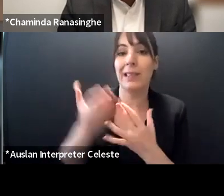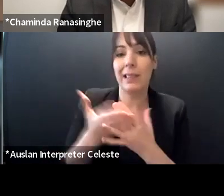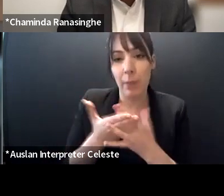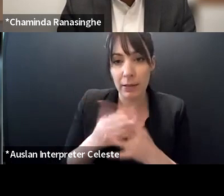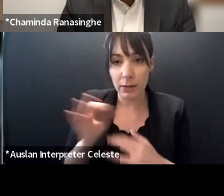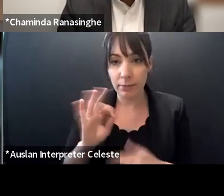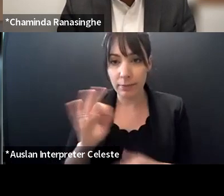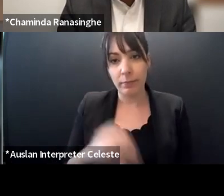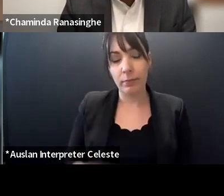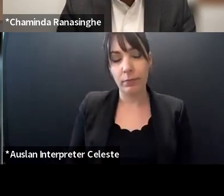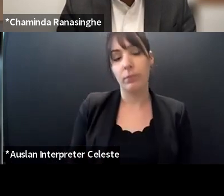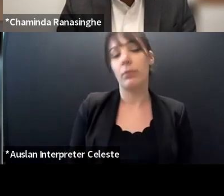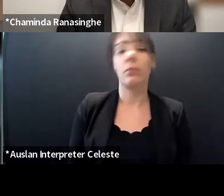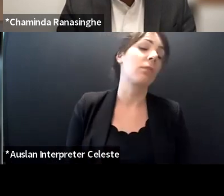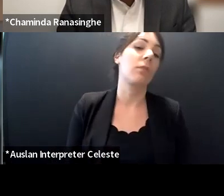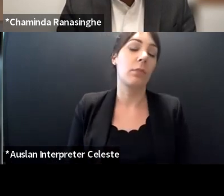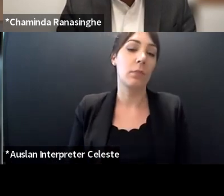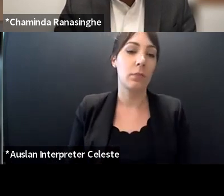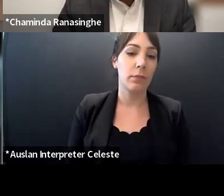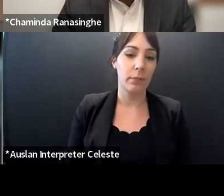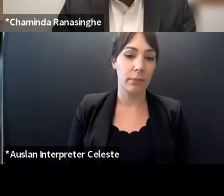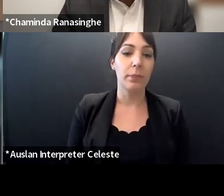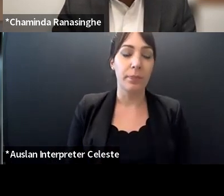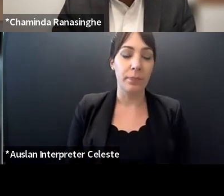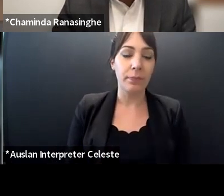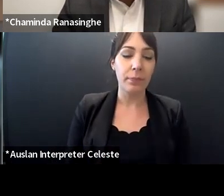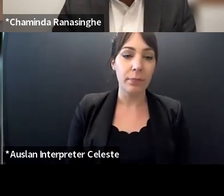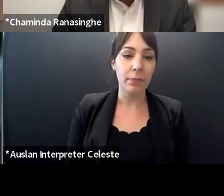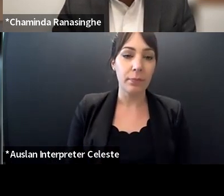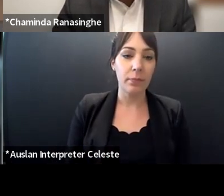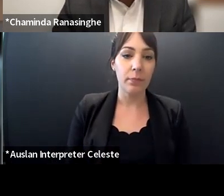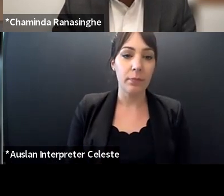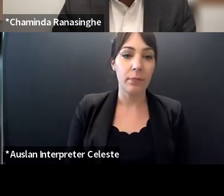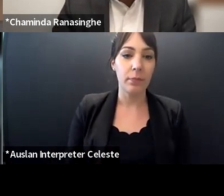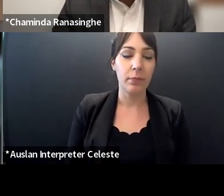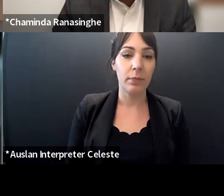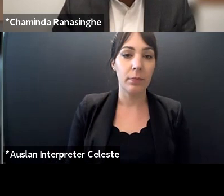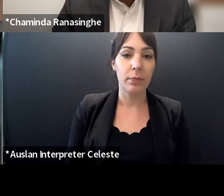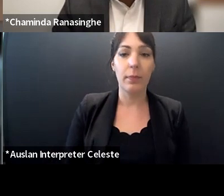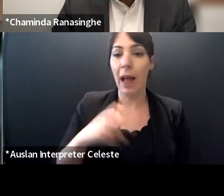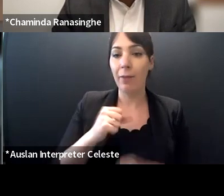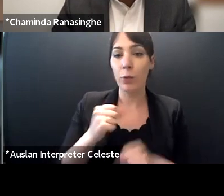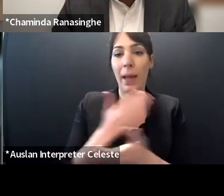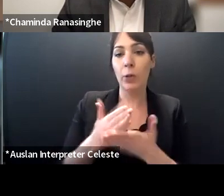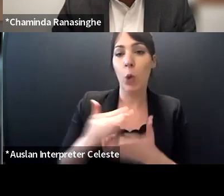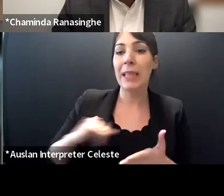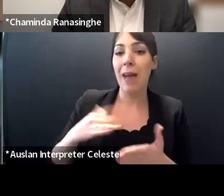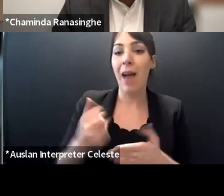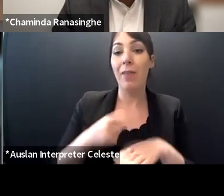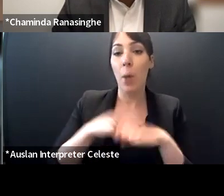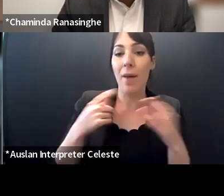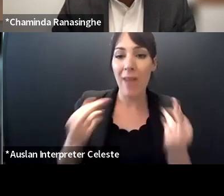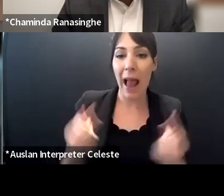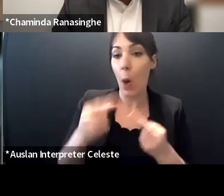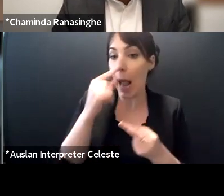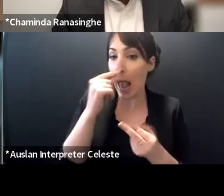you know, all these other things. Okay, how do we go in, takes off your plate? Yeah, which goes, thanks, Steve. It goes straight to